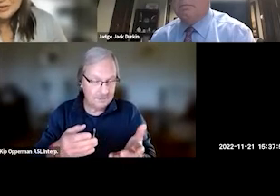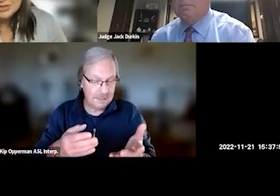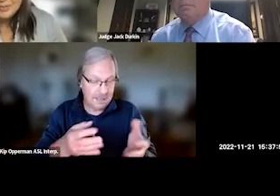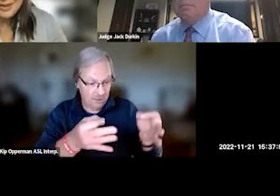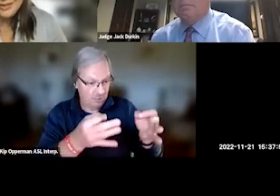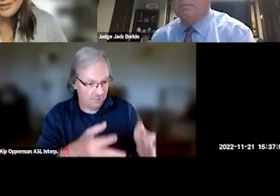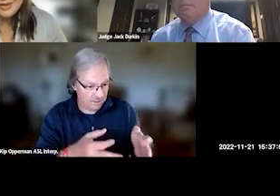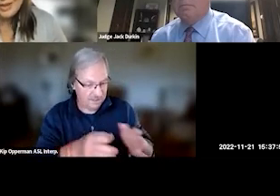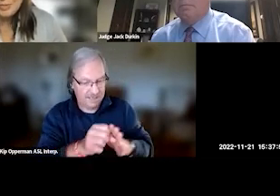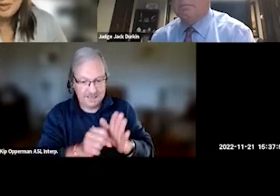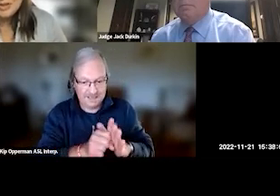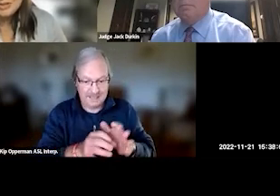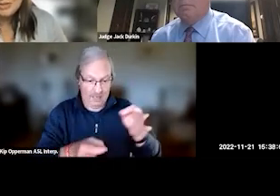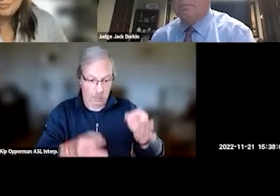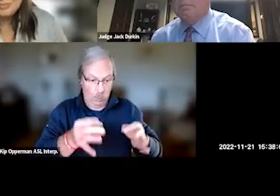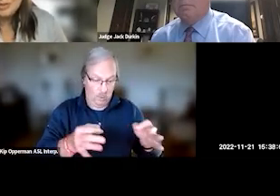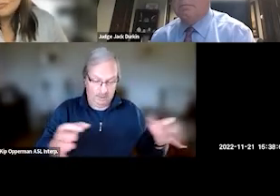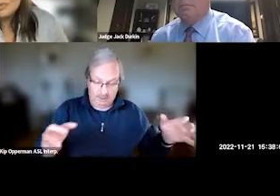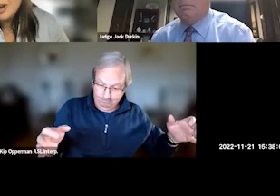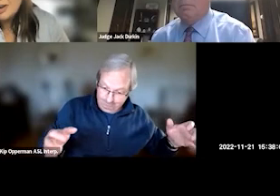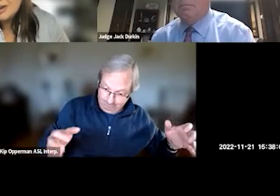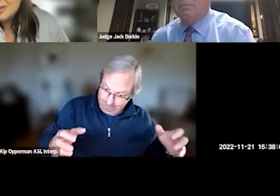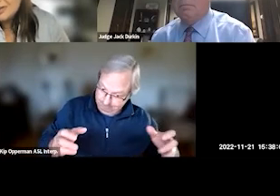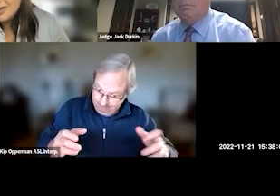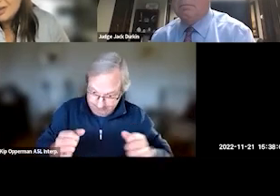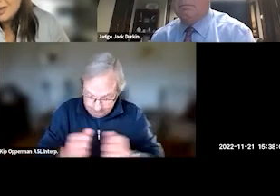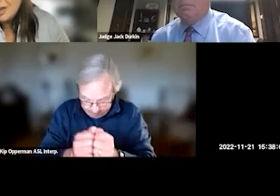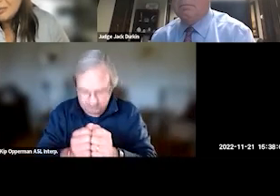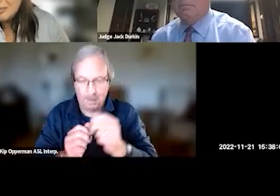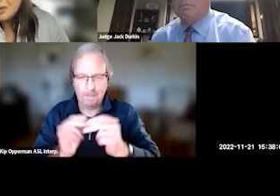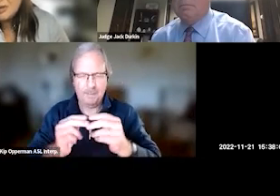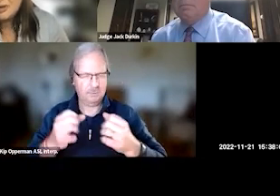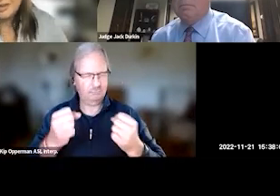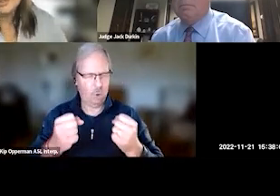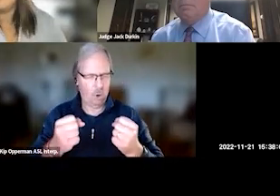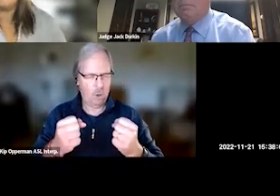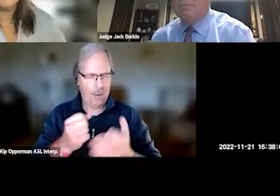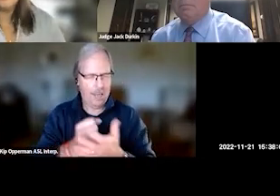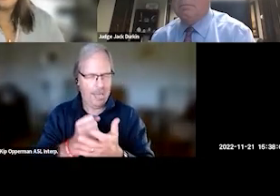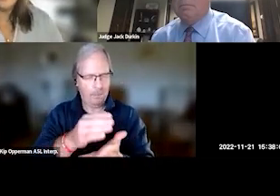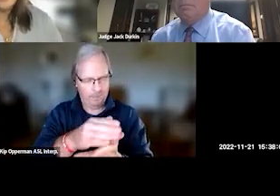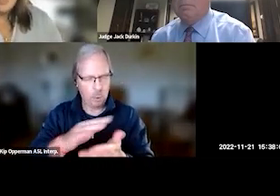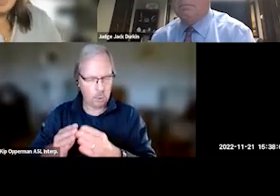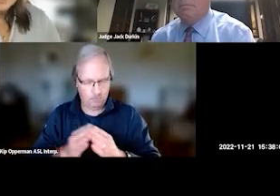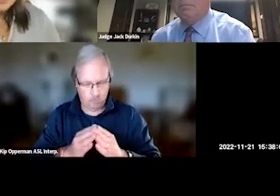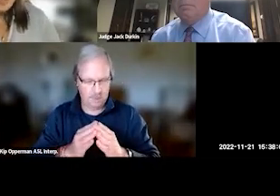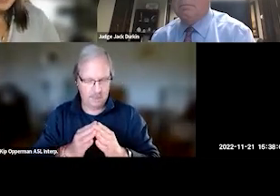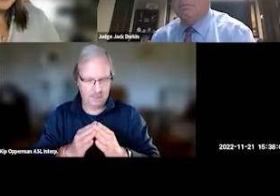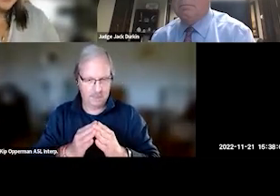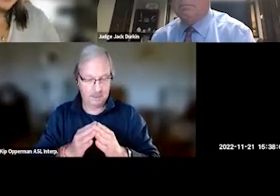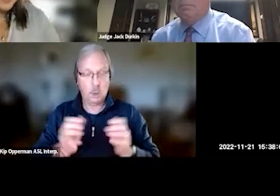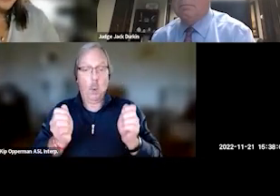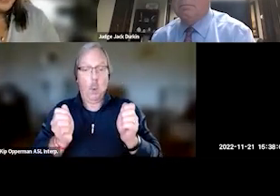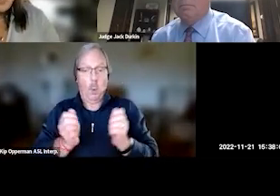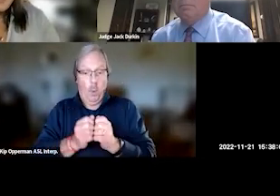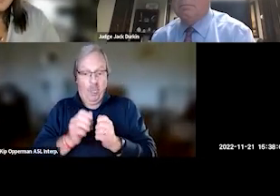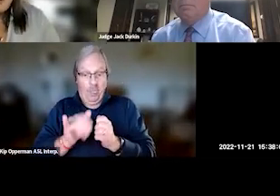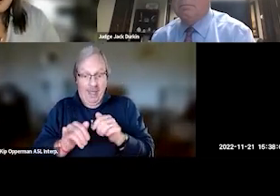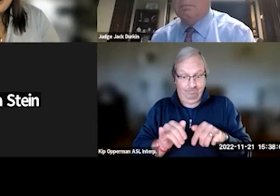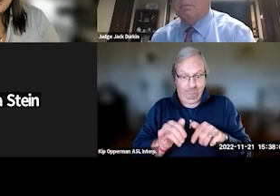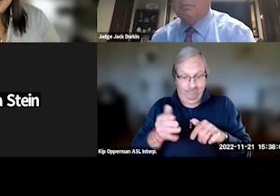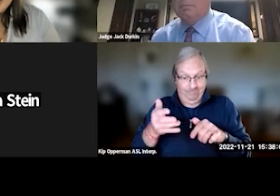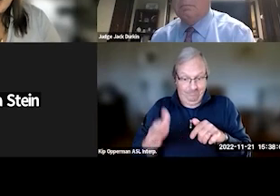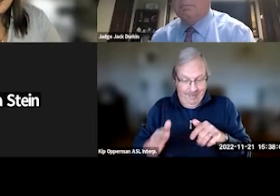the state courts coming together to help build stronger and help your communities. So with that, I will